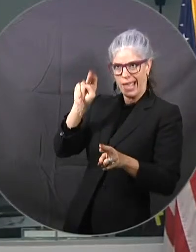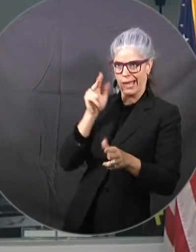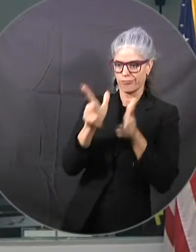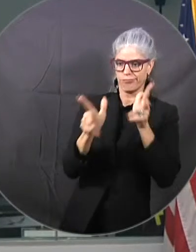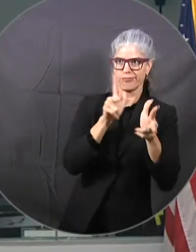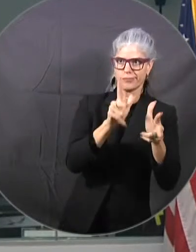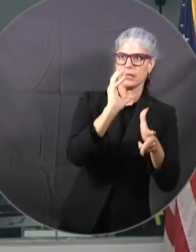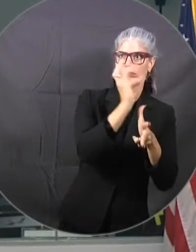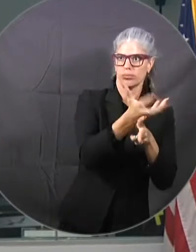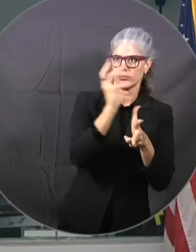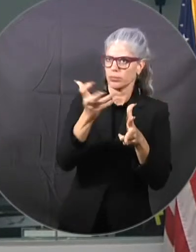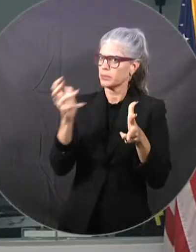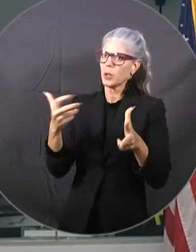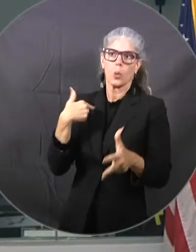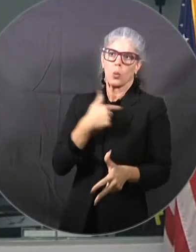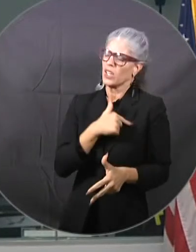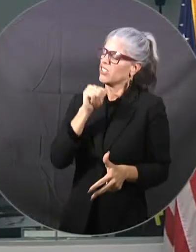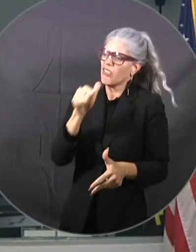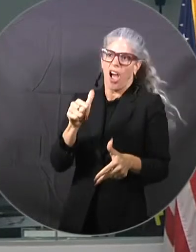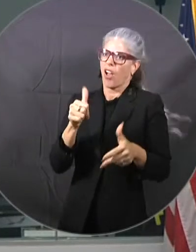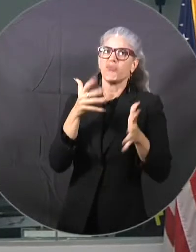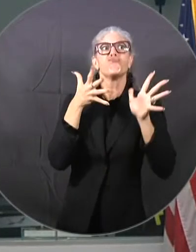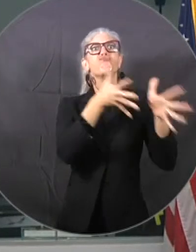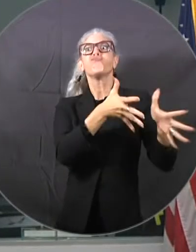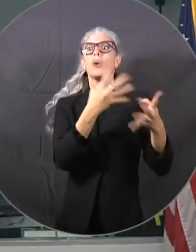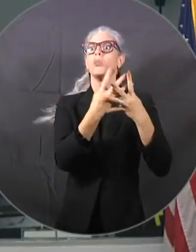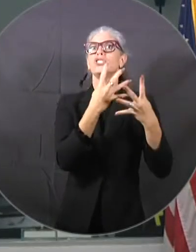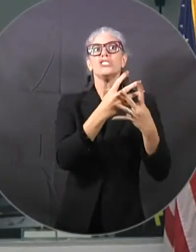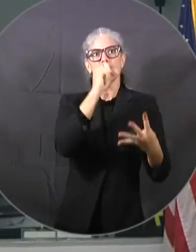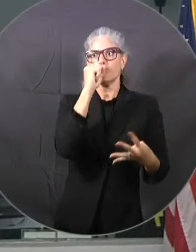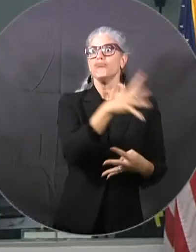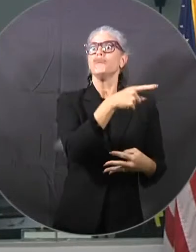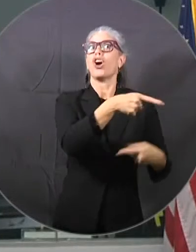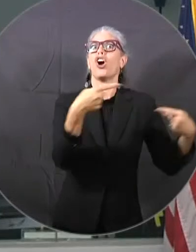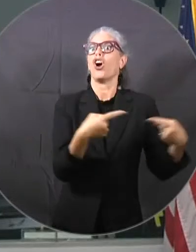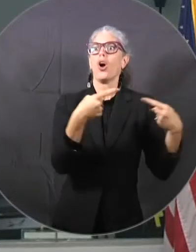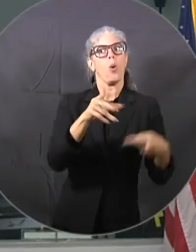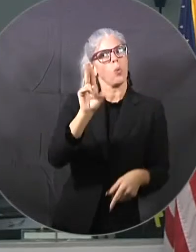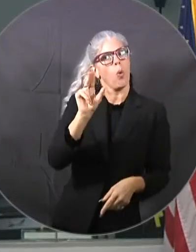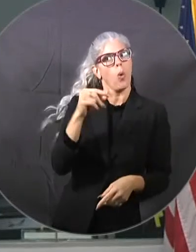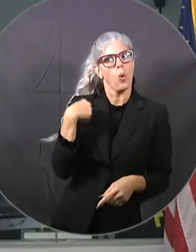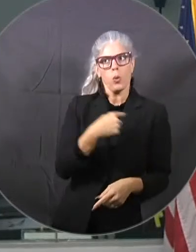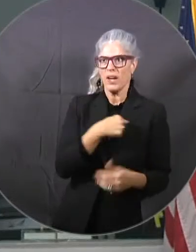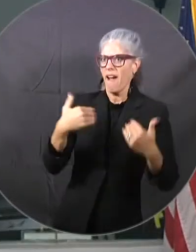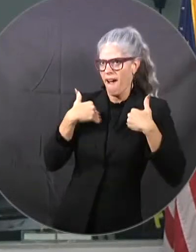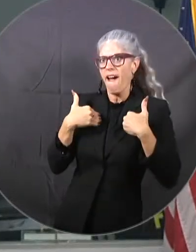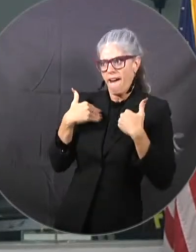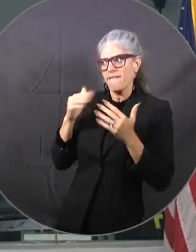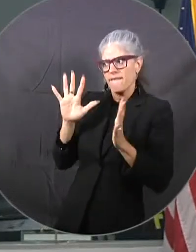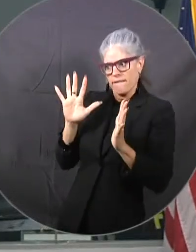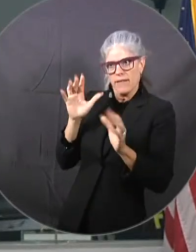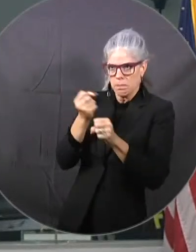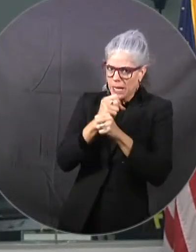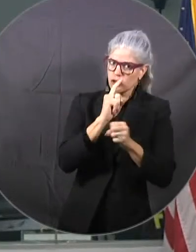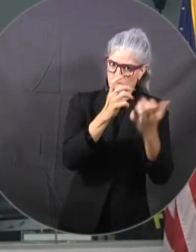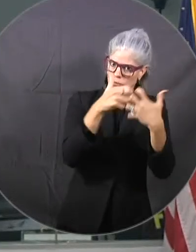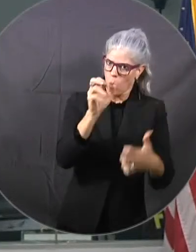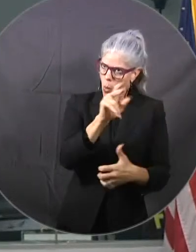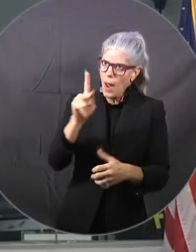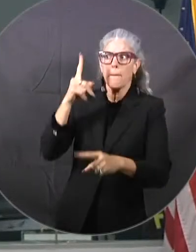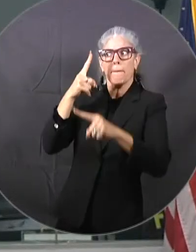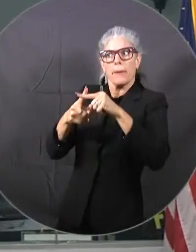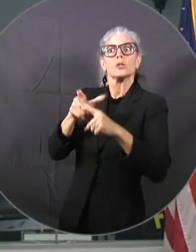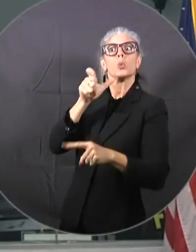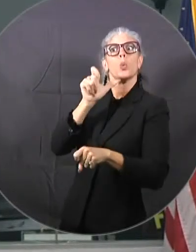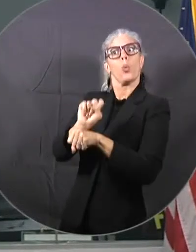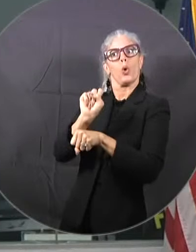way. They will not leave any staff in harm's way. So if again, just like in your Know Your Home, Know Your Zone, if the facility is rated to where it can